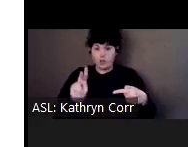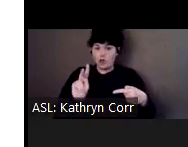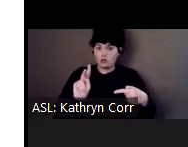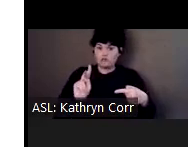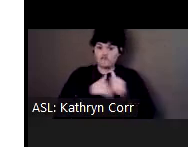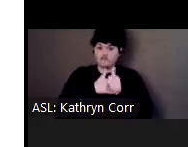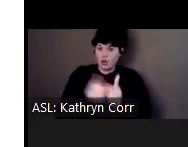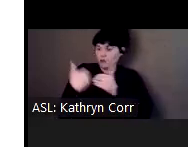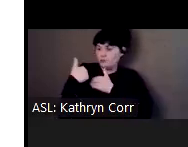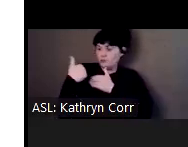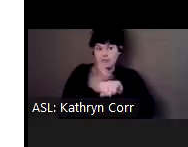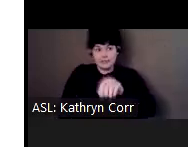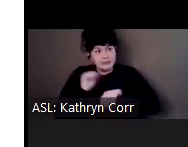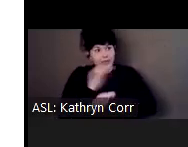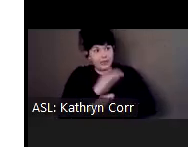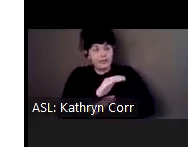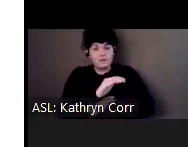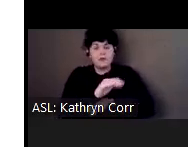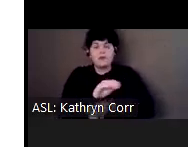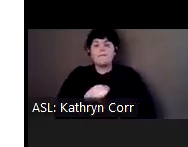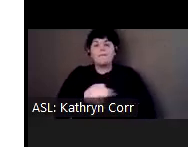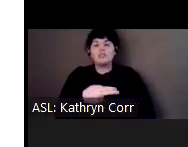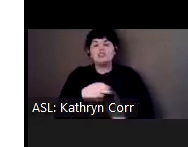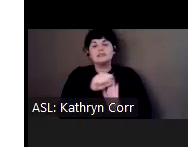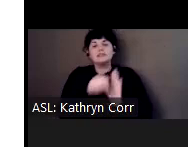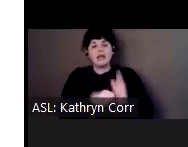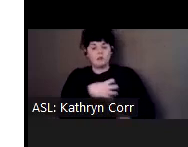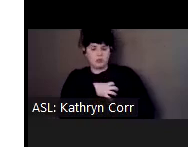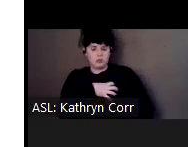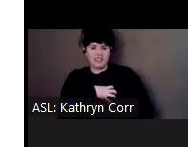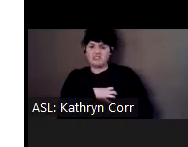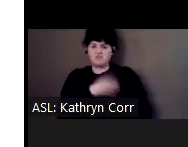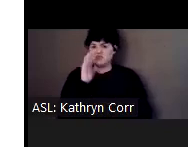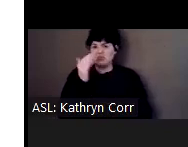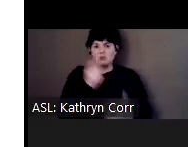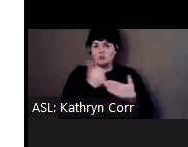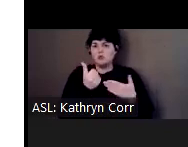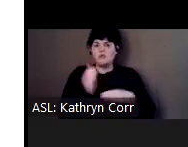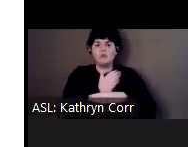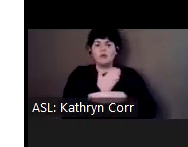required, Michigan State Police seem to be getting it off in 3 to 4 weeks.